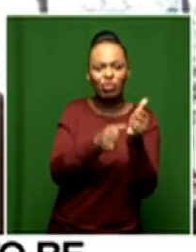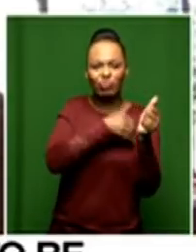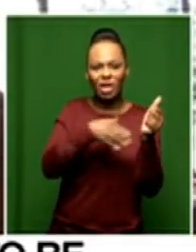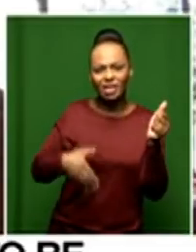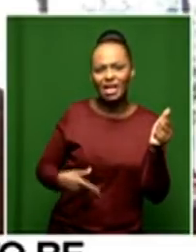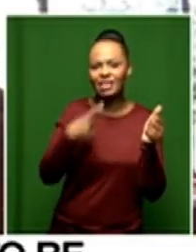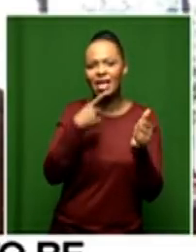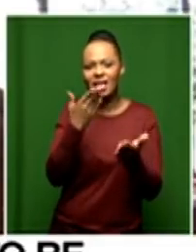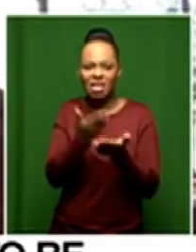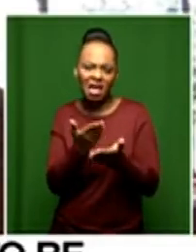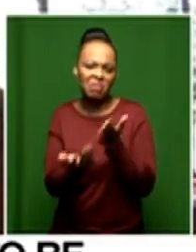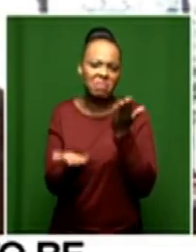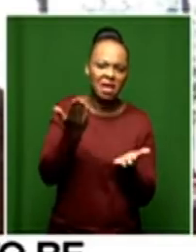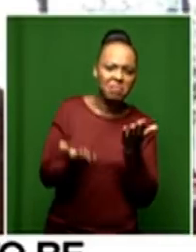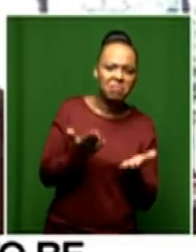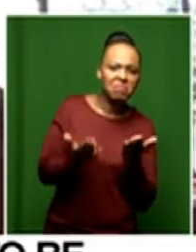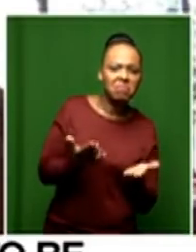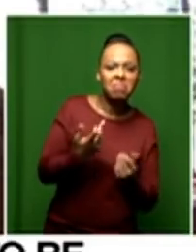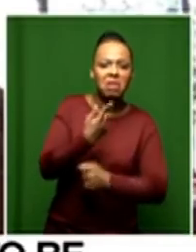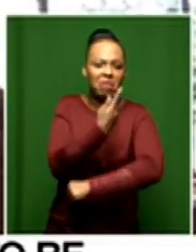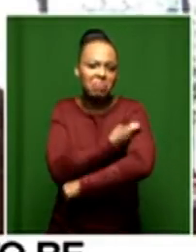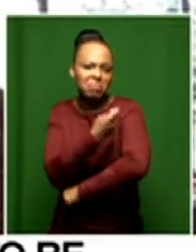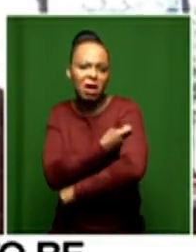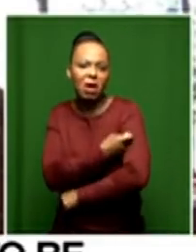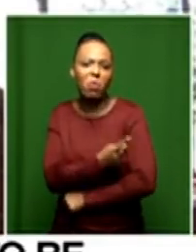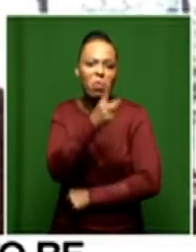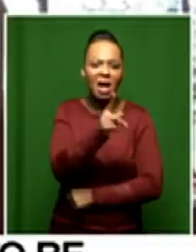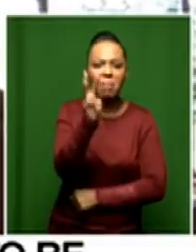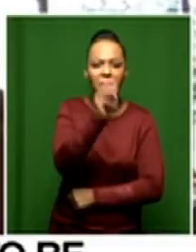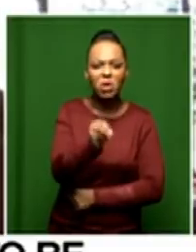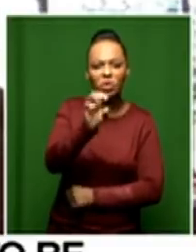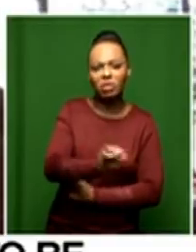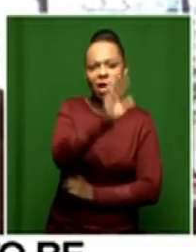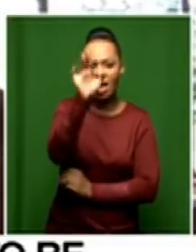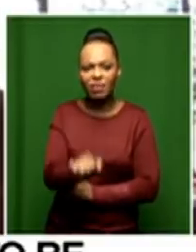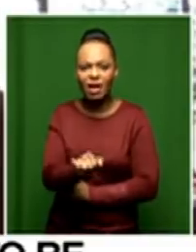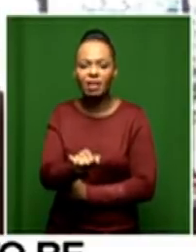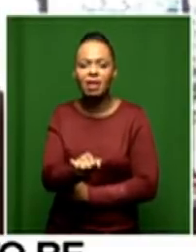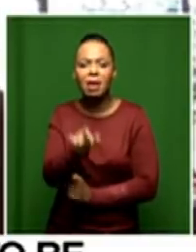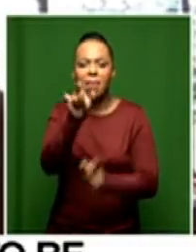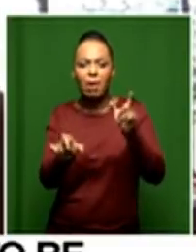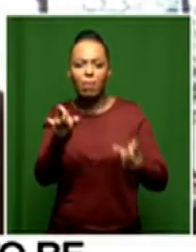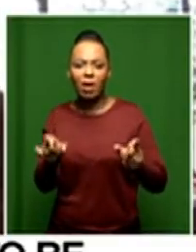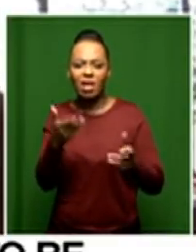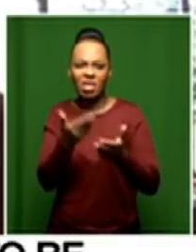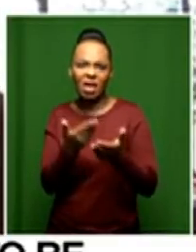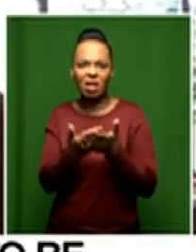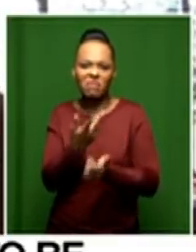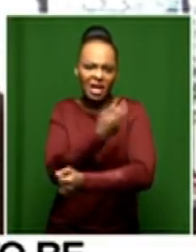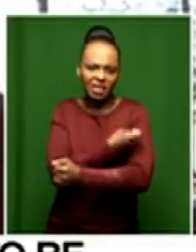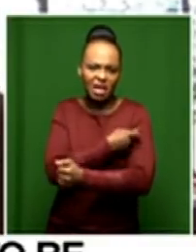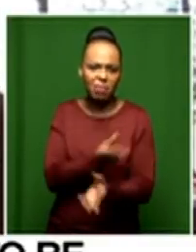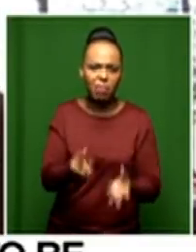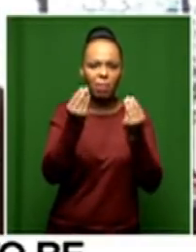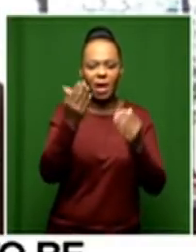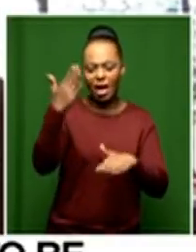be vaccinating approximately 1 million South Africans by the end of April, and then